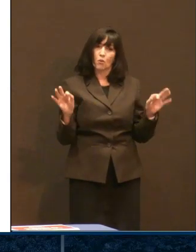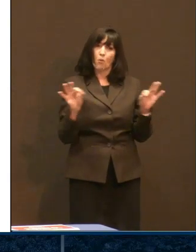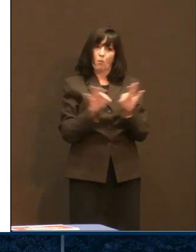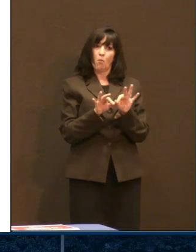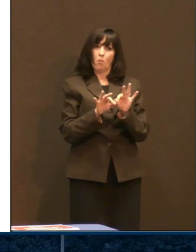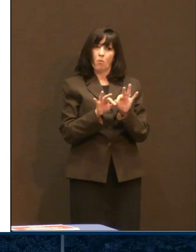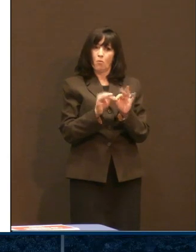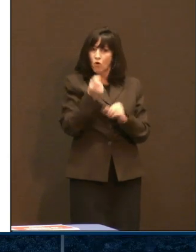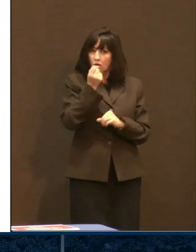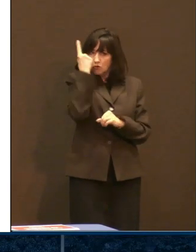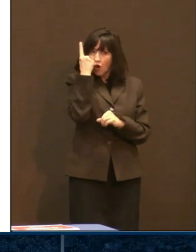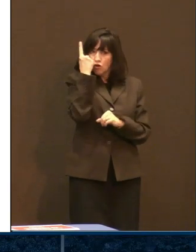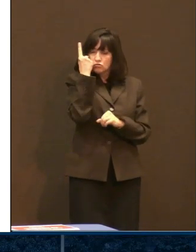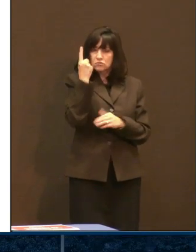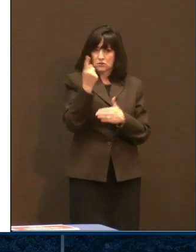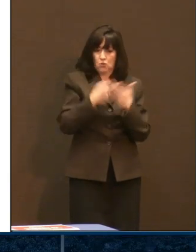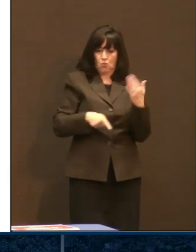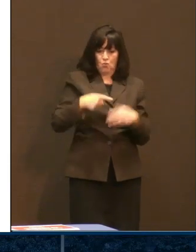little